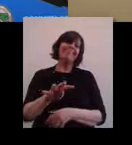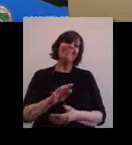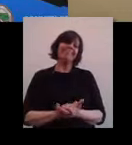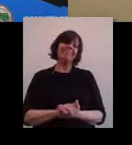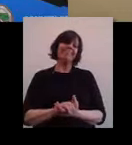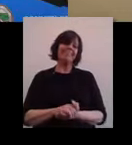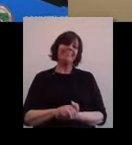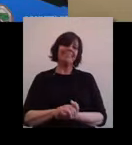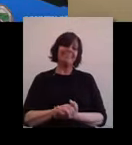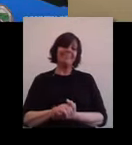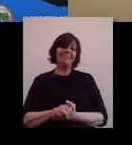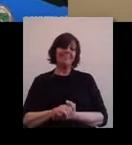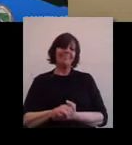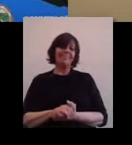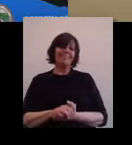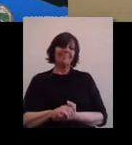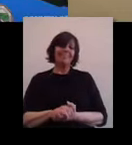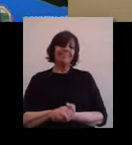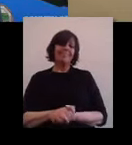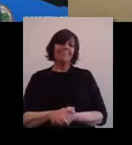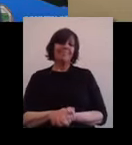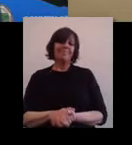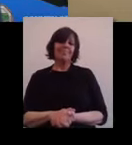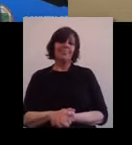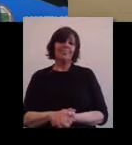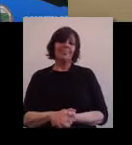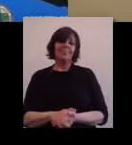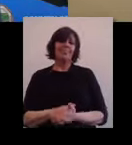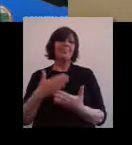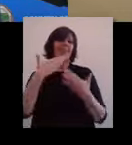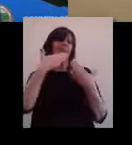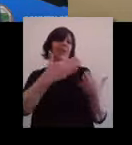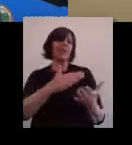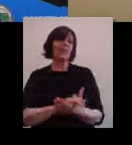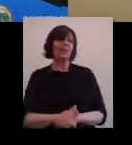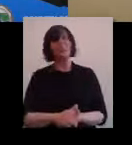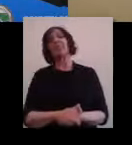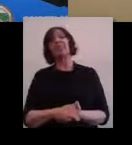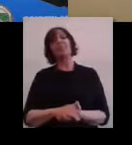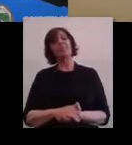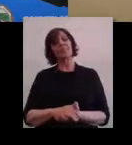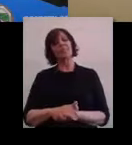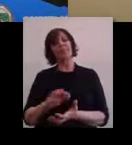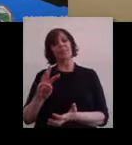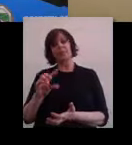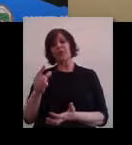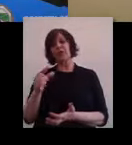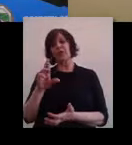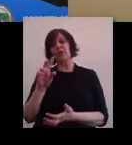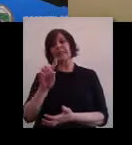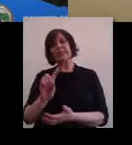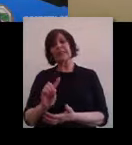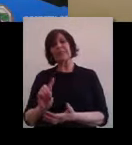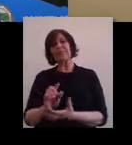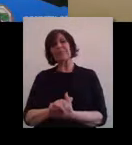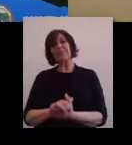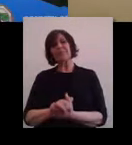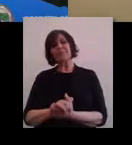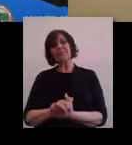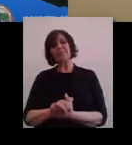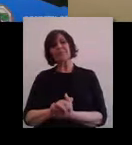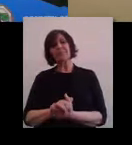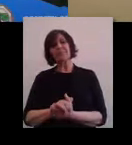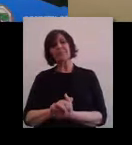usual. Thank you. WGRZ, I know we had Emily Watkins and Steve Brown.